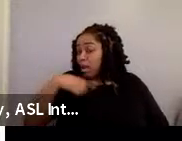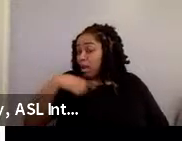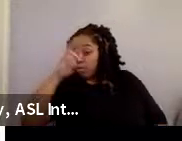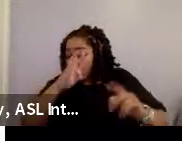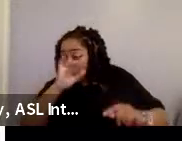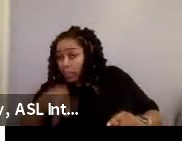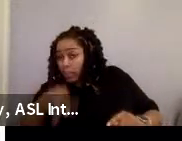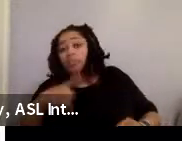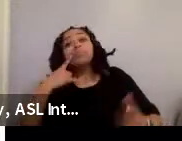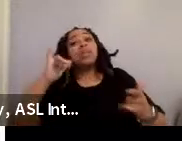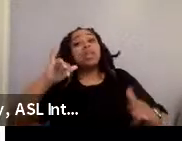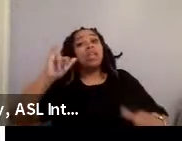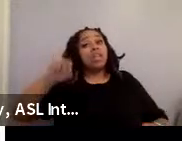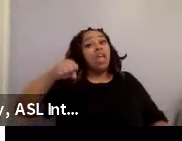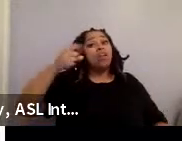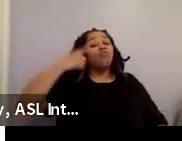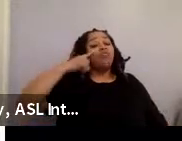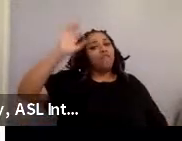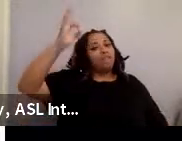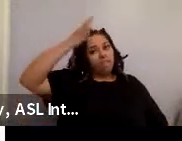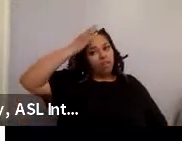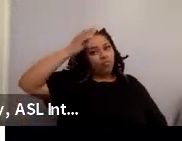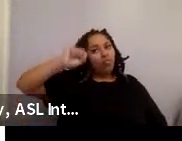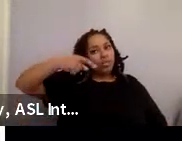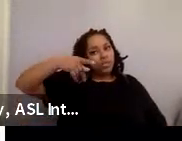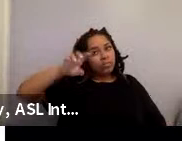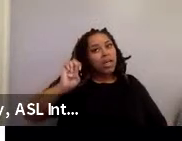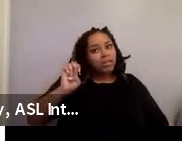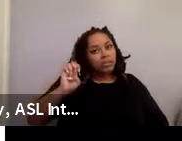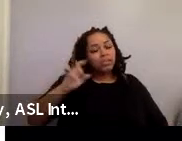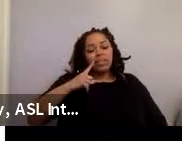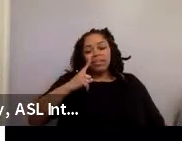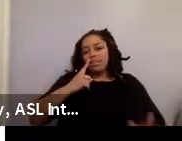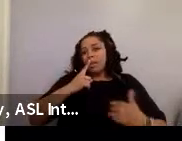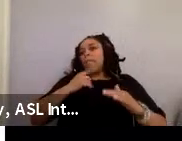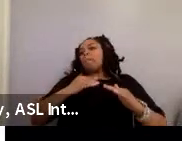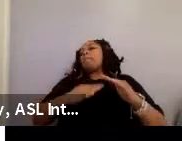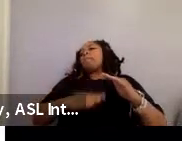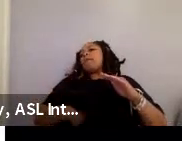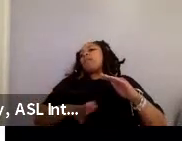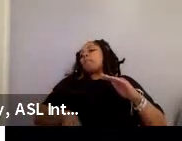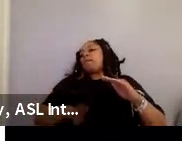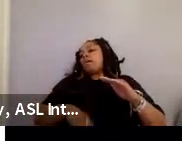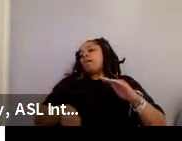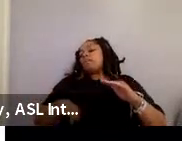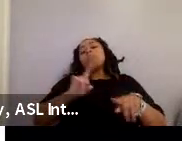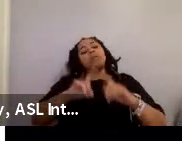federal space. That's the bare minimum requirement. However, you're certainly welcome and